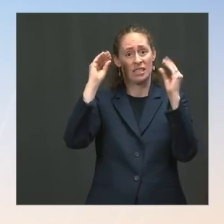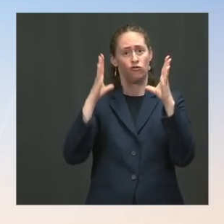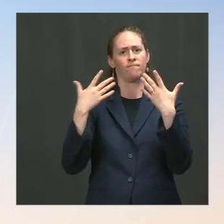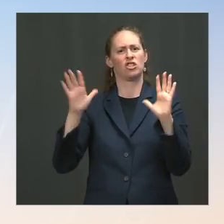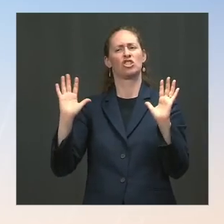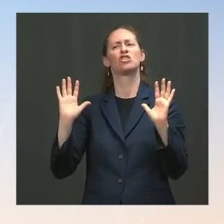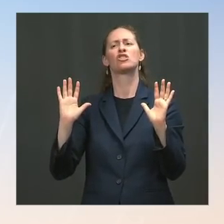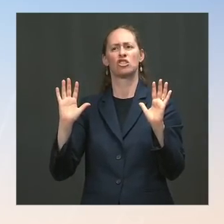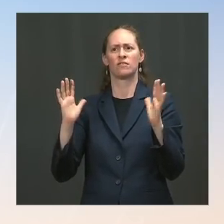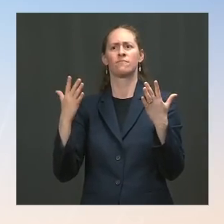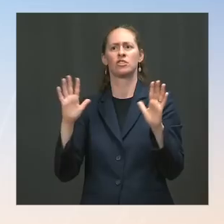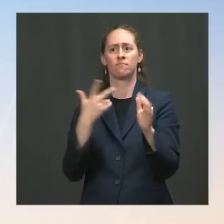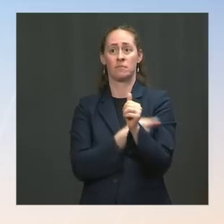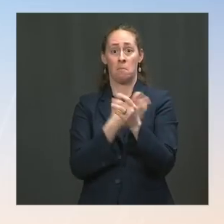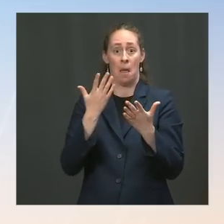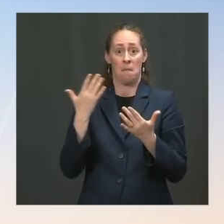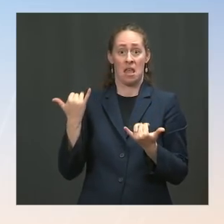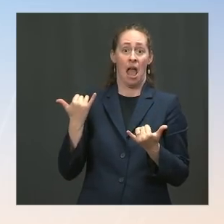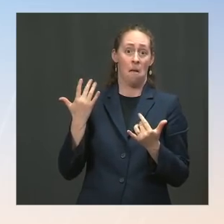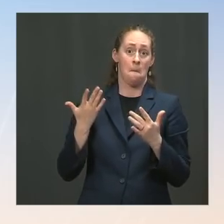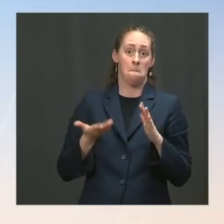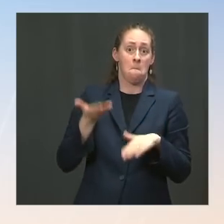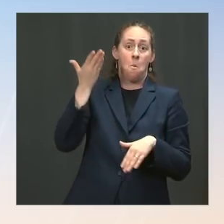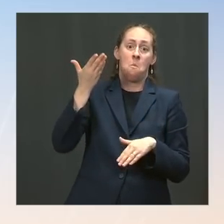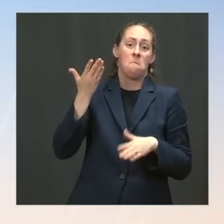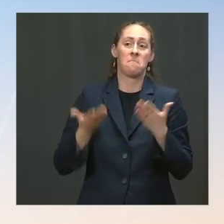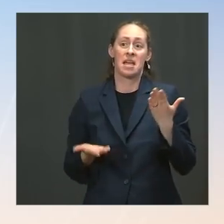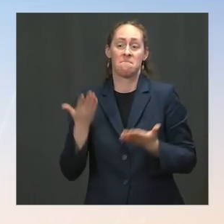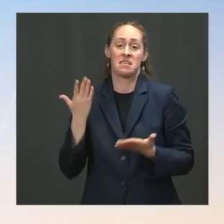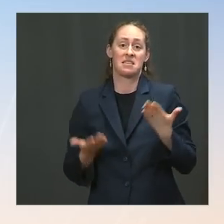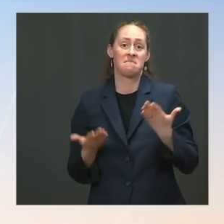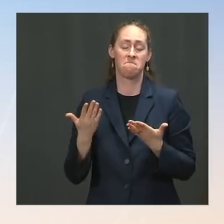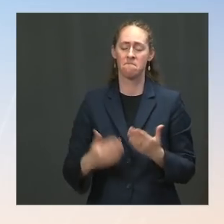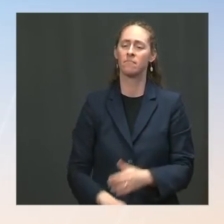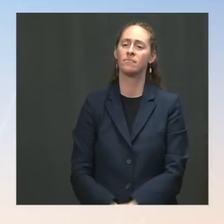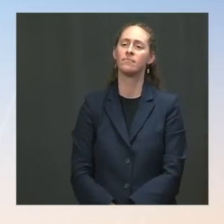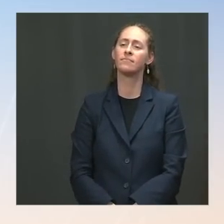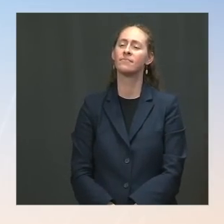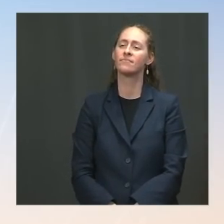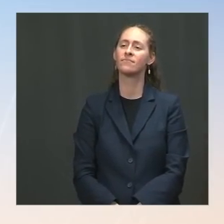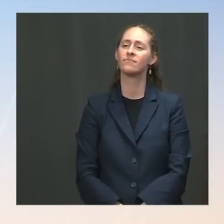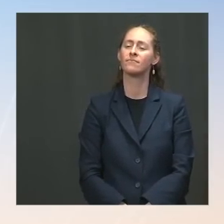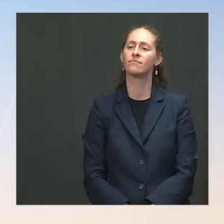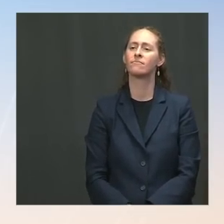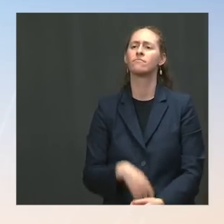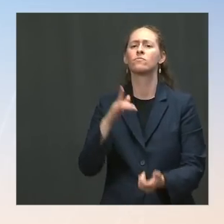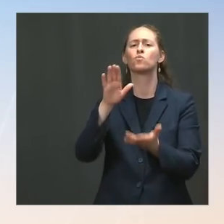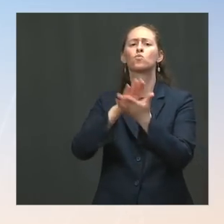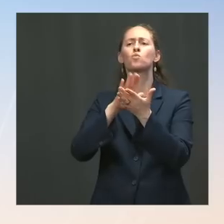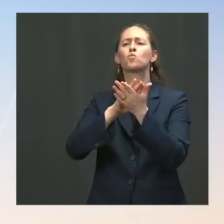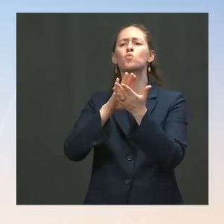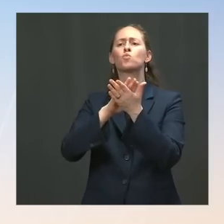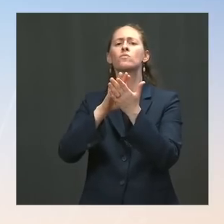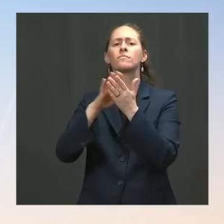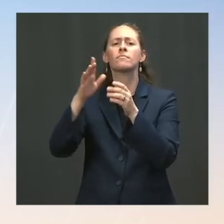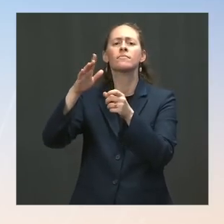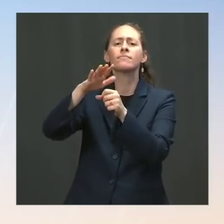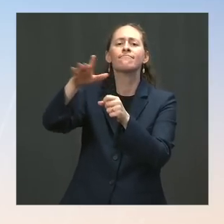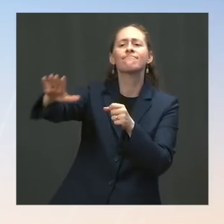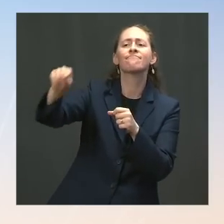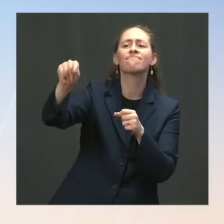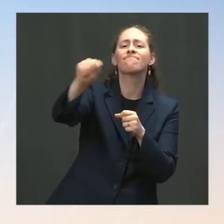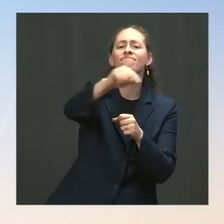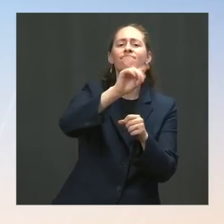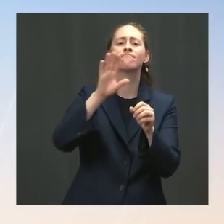direction. And that's something school districts may make decisions about as it relates to mitigation measures. But that wouldn't be something I would expect